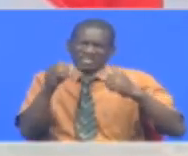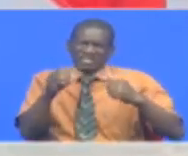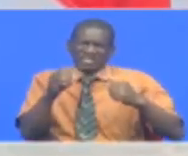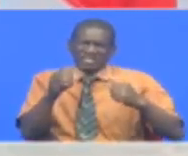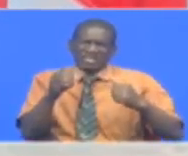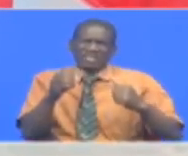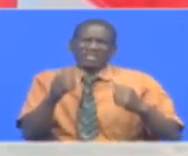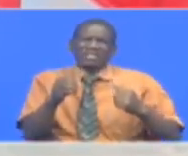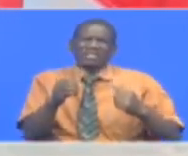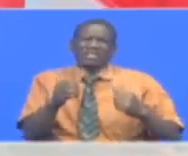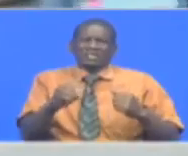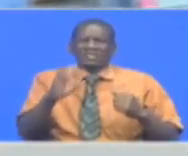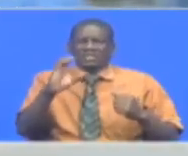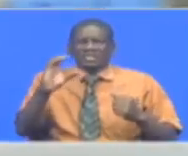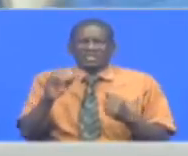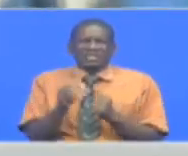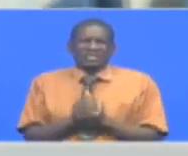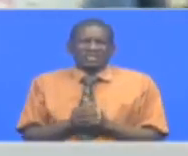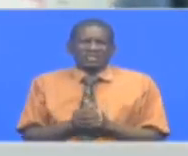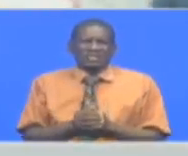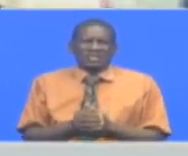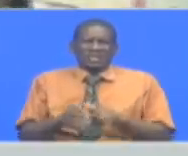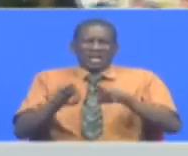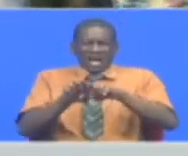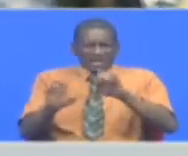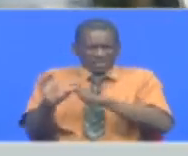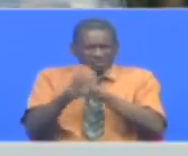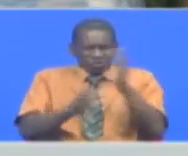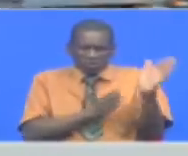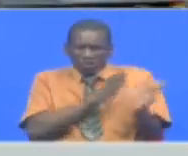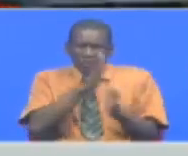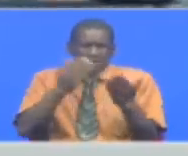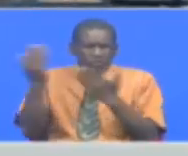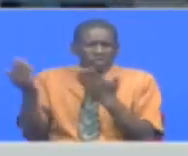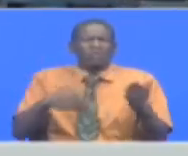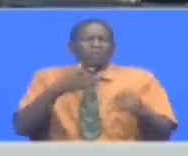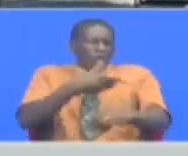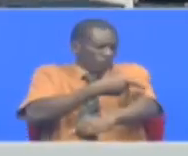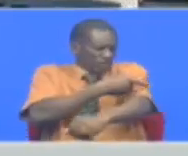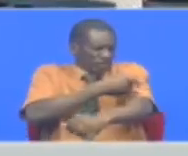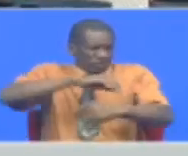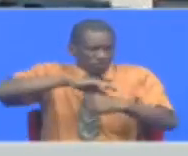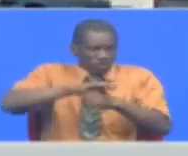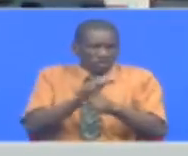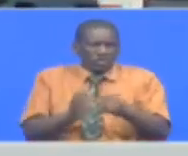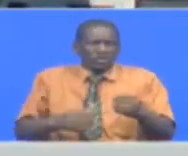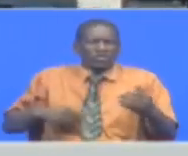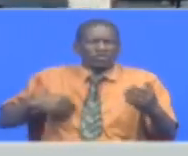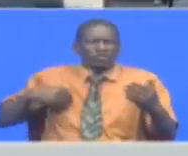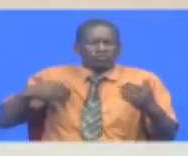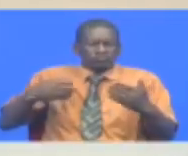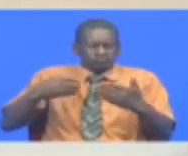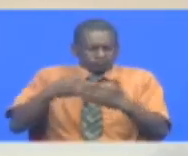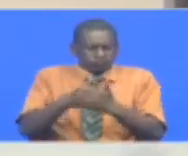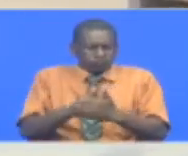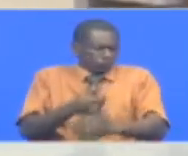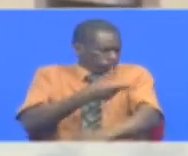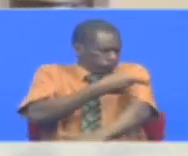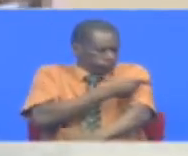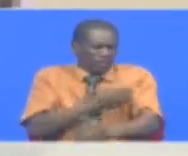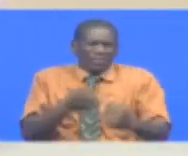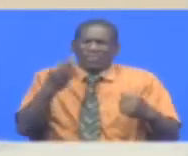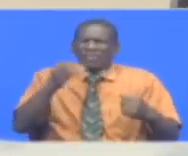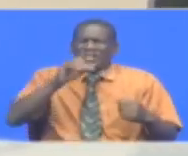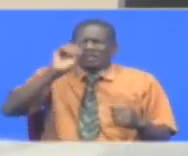degrees centigrade. While the country gears up to receive more vaccines to reach over 30 million people, many turned up to the